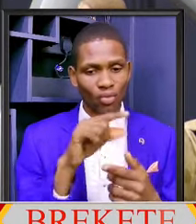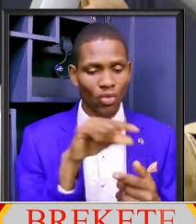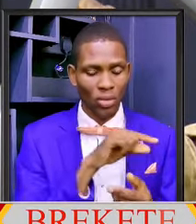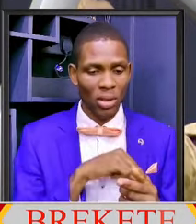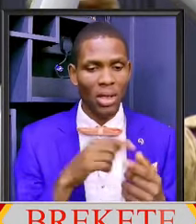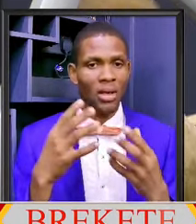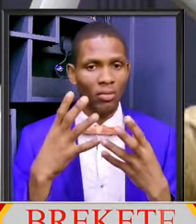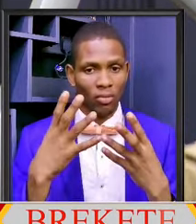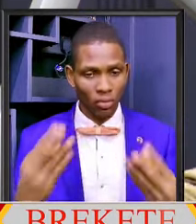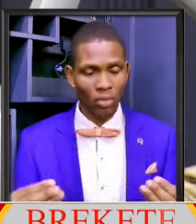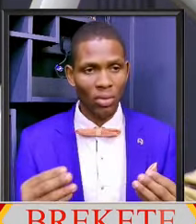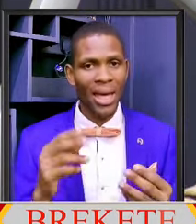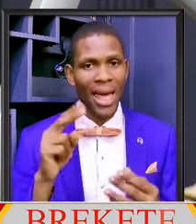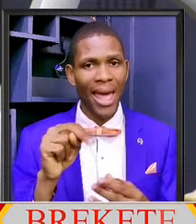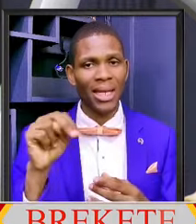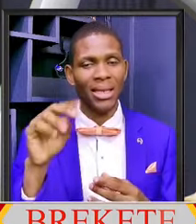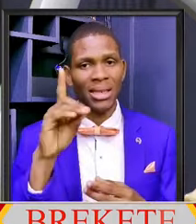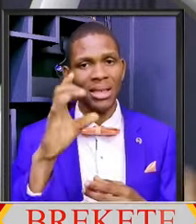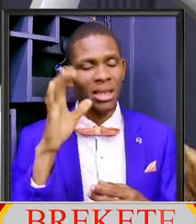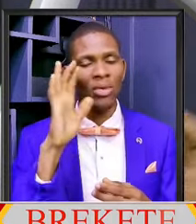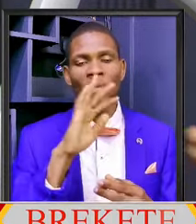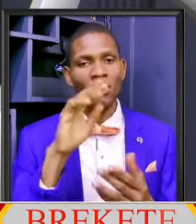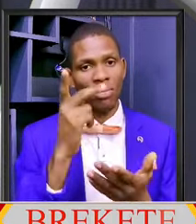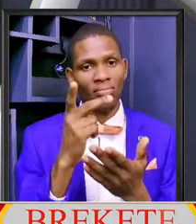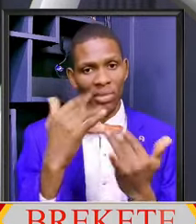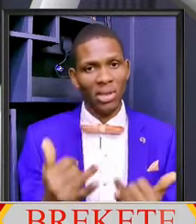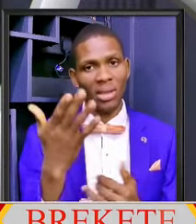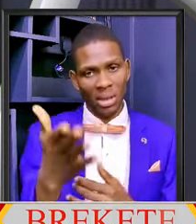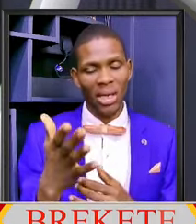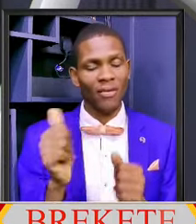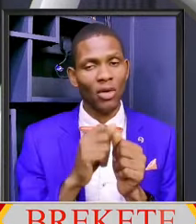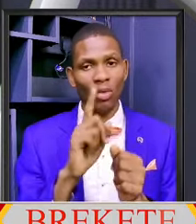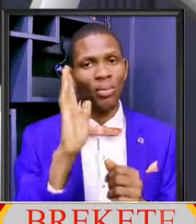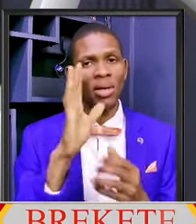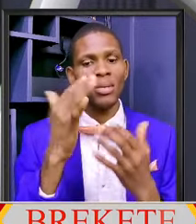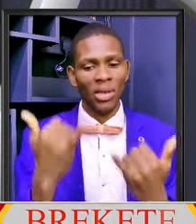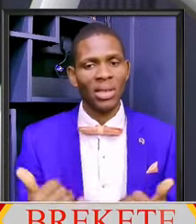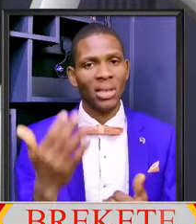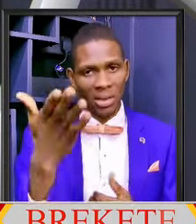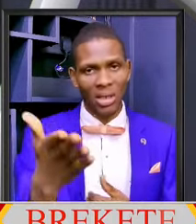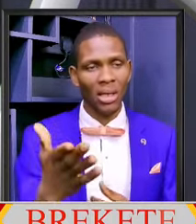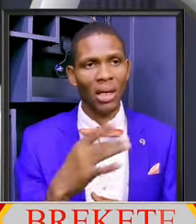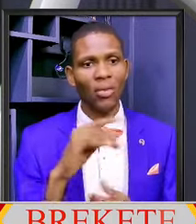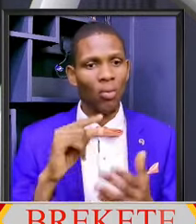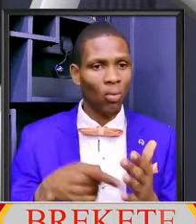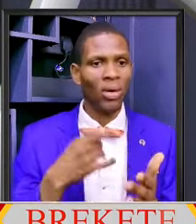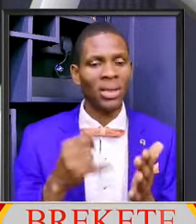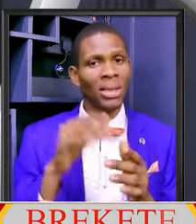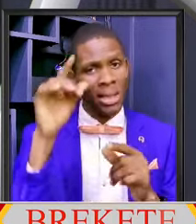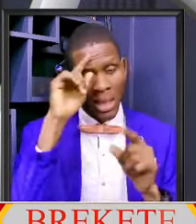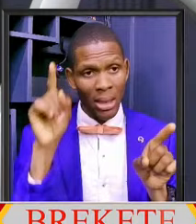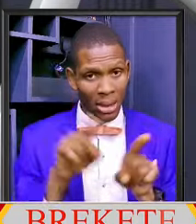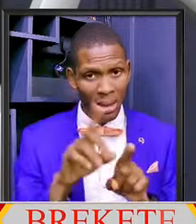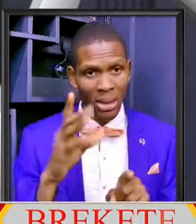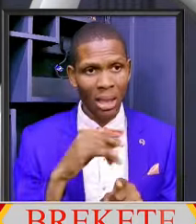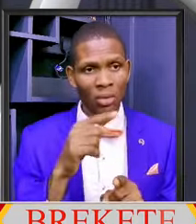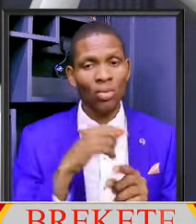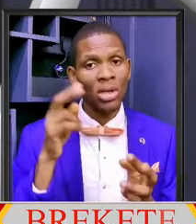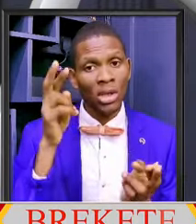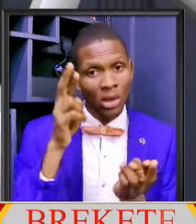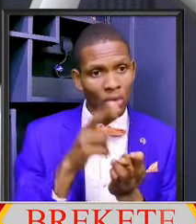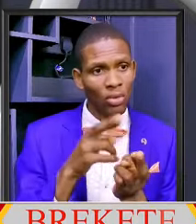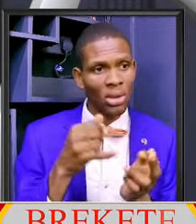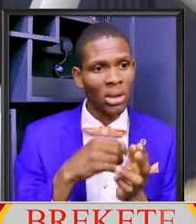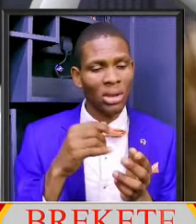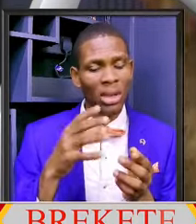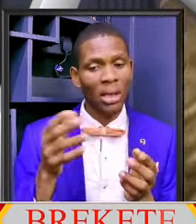NNDC go day present. Everybody go day present. Now, once it is agreed and we reduce them